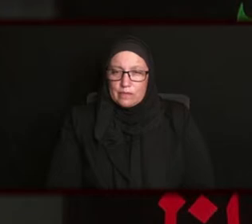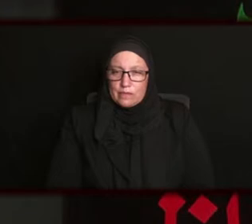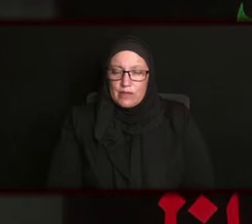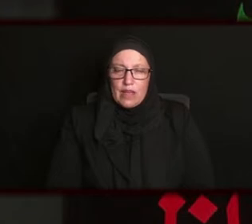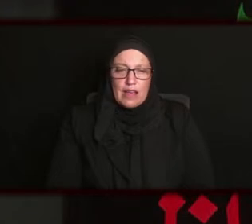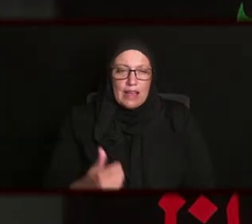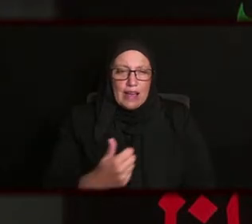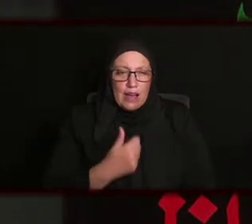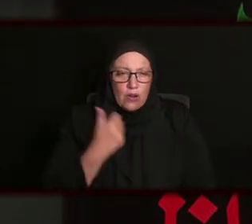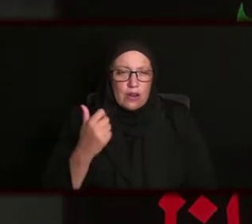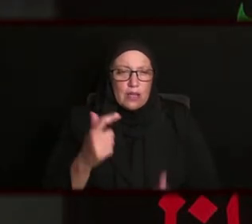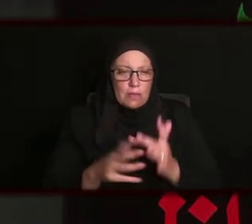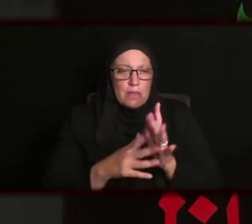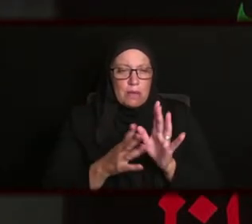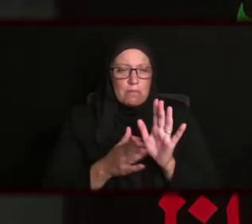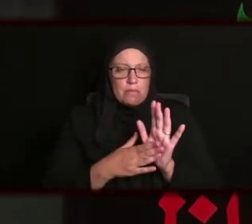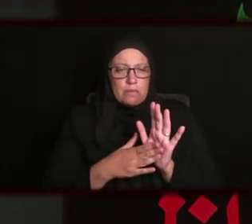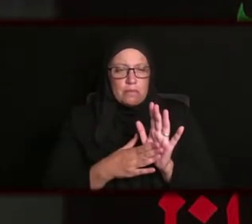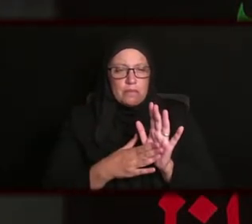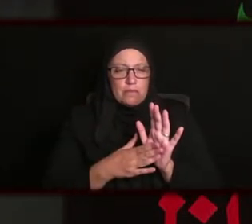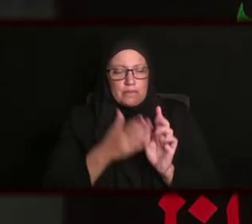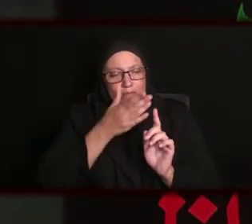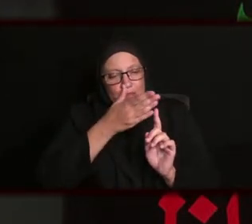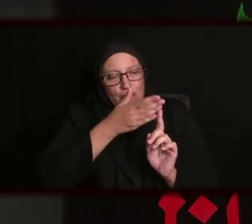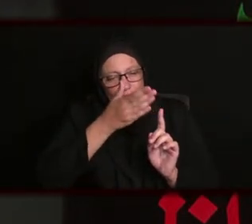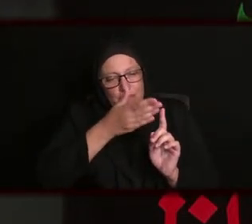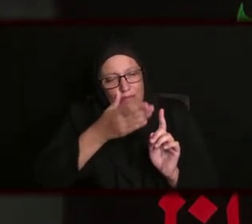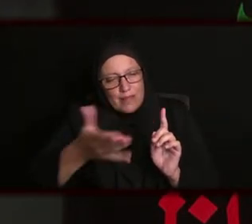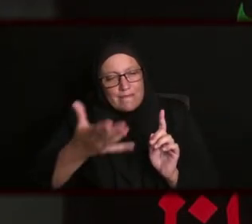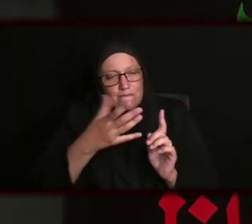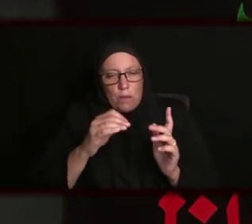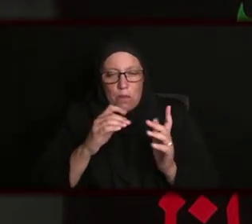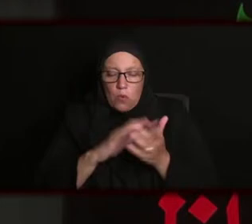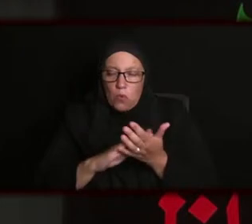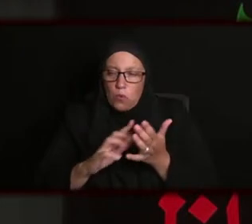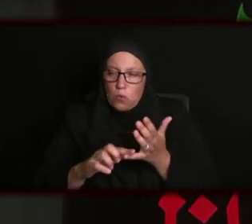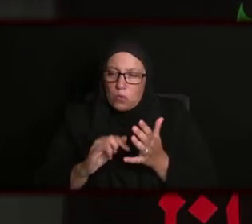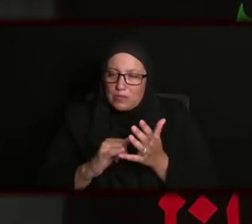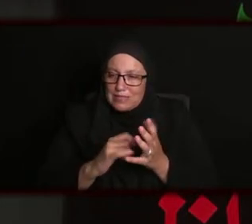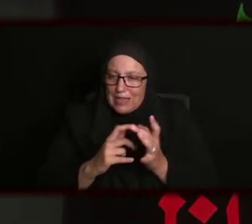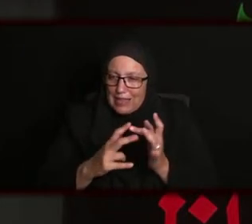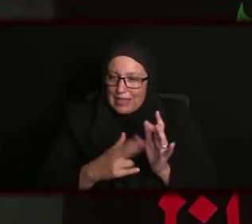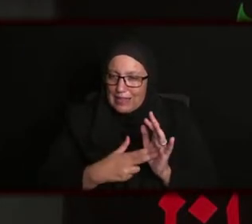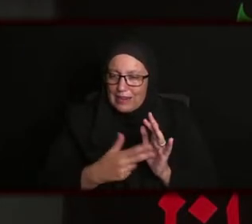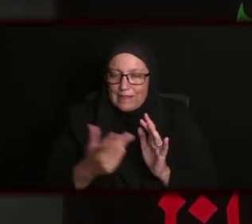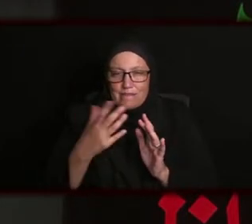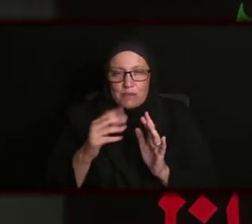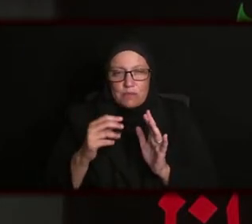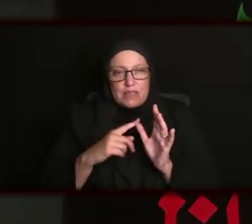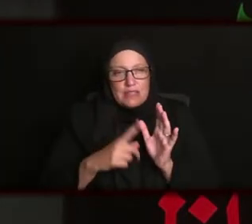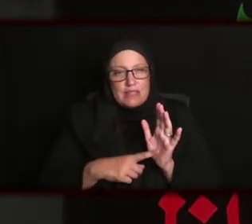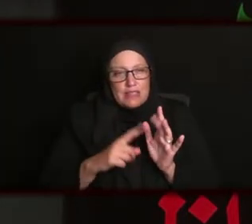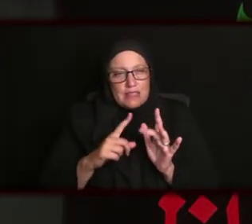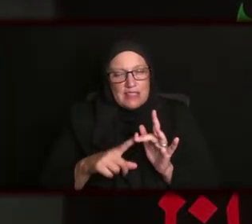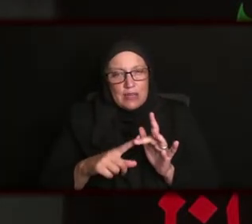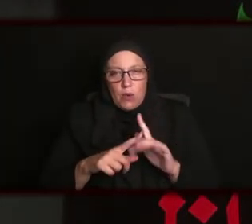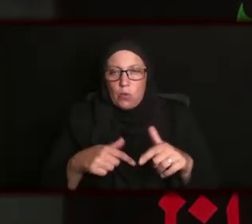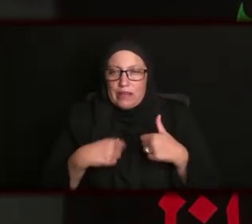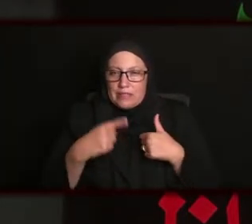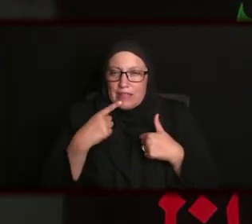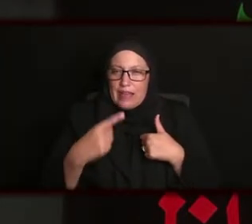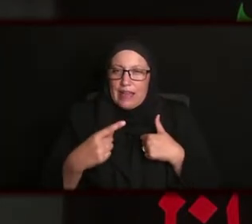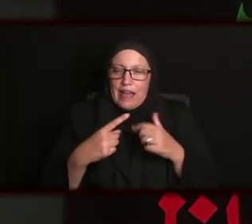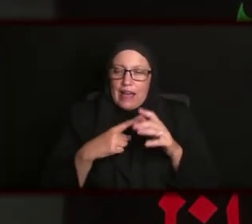al-Hussein, is a descendant of Ali ibn Abi Talib. So if we want to introduce the Imam, we'd say Al-Imam